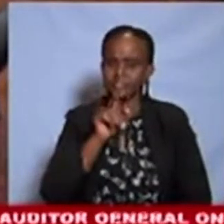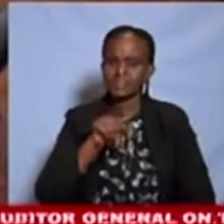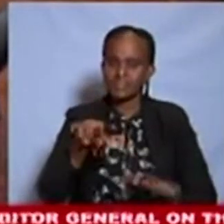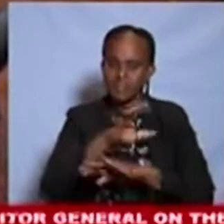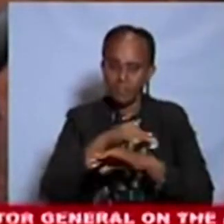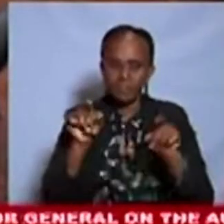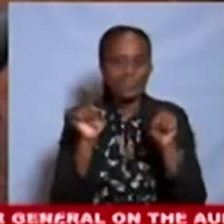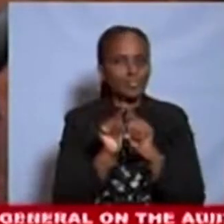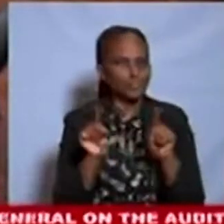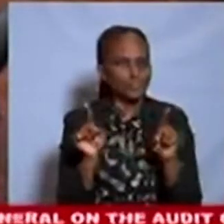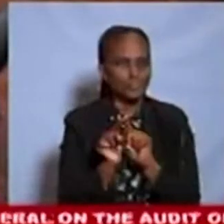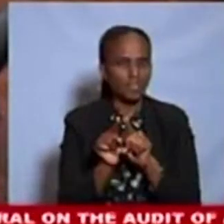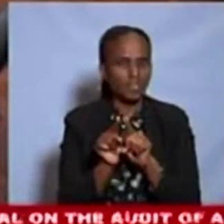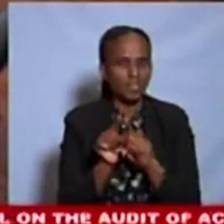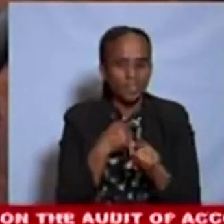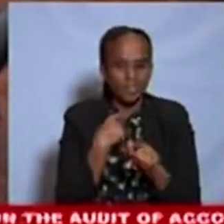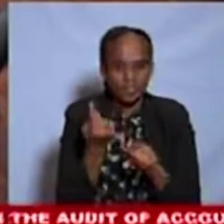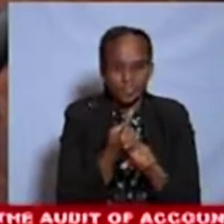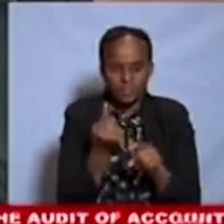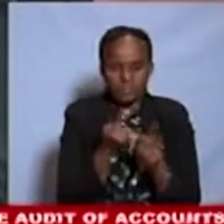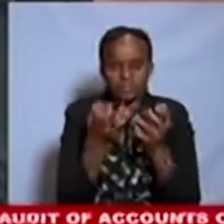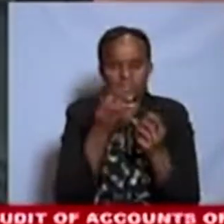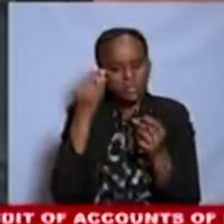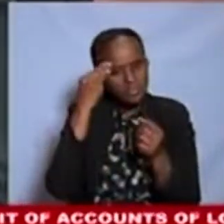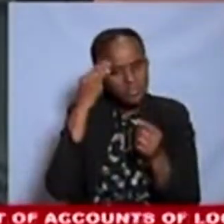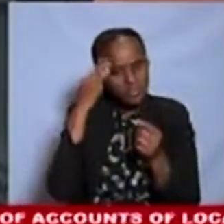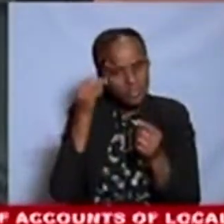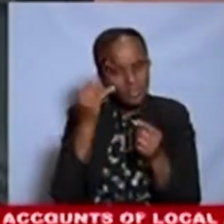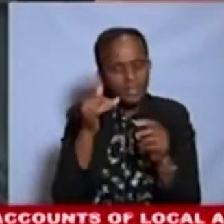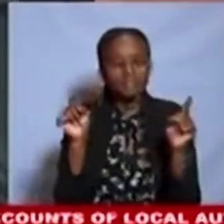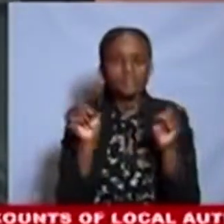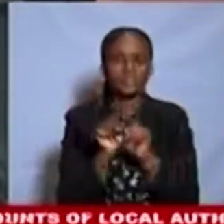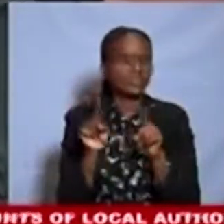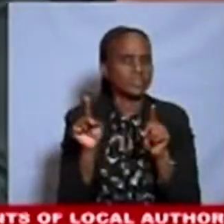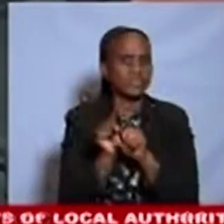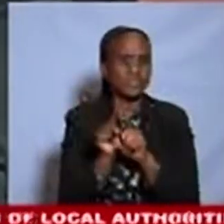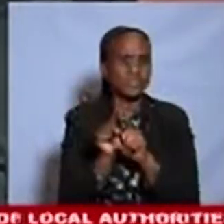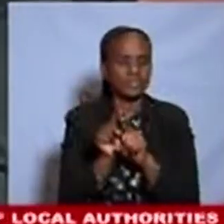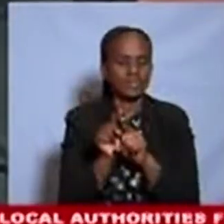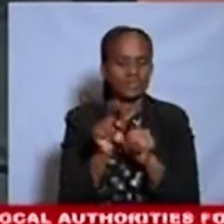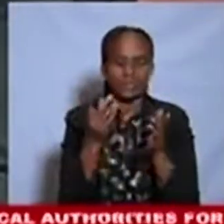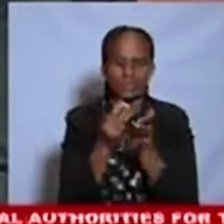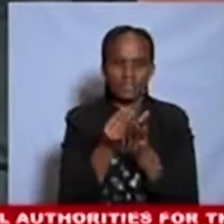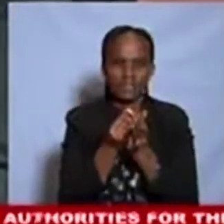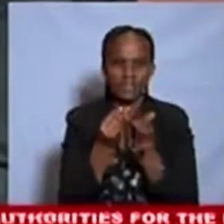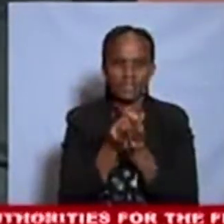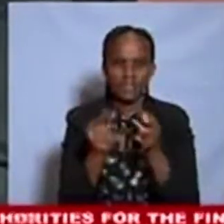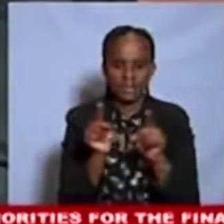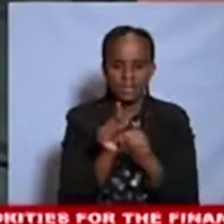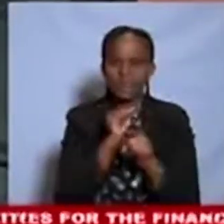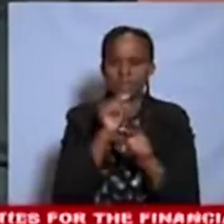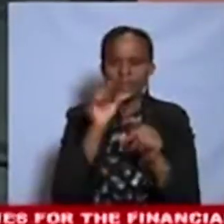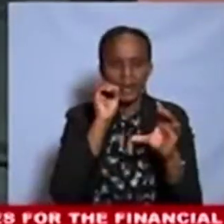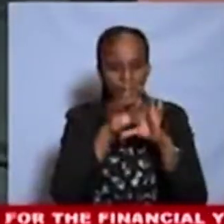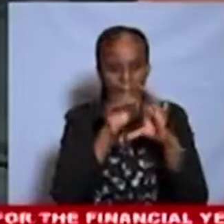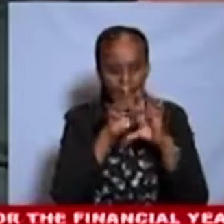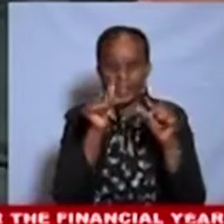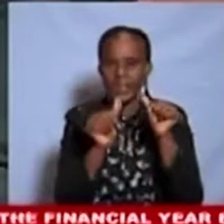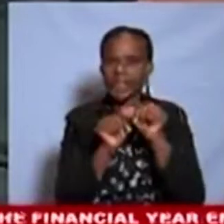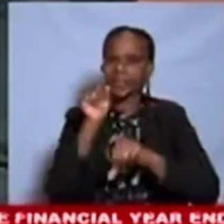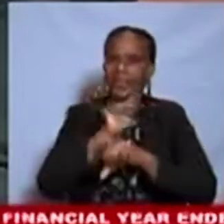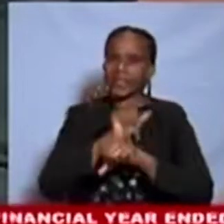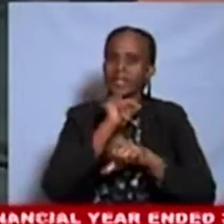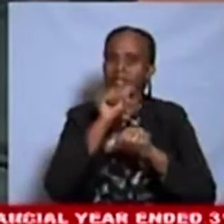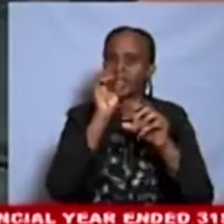Yes. I just want to find out why the same revenue was not banked on a daily